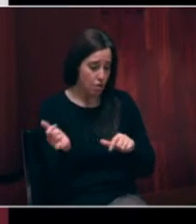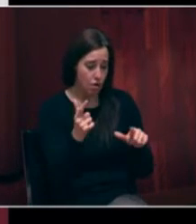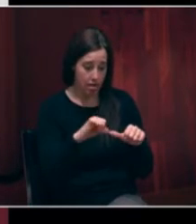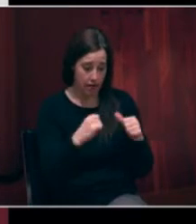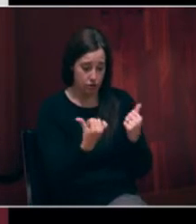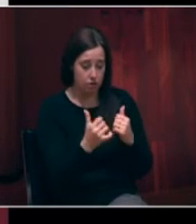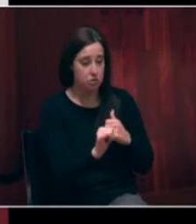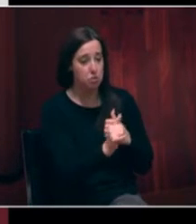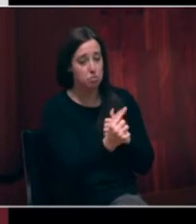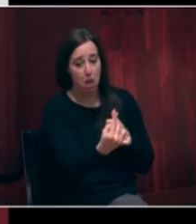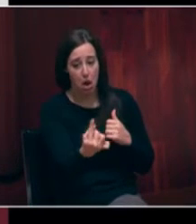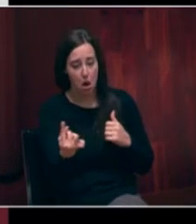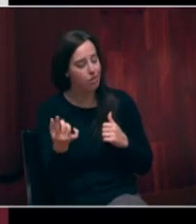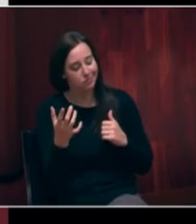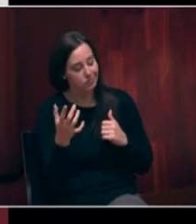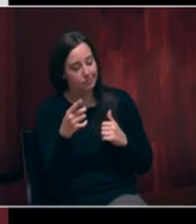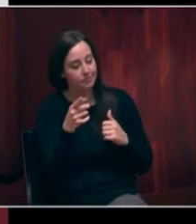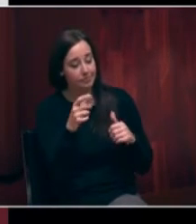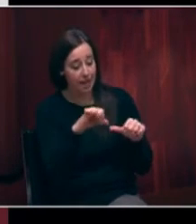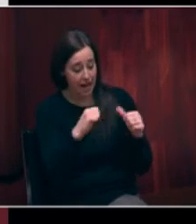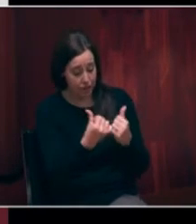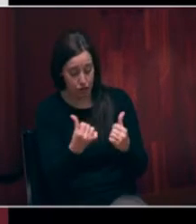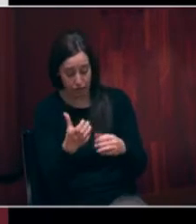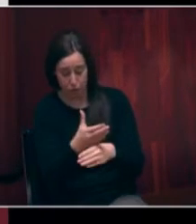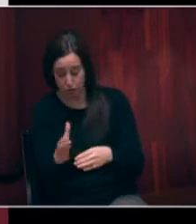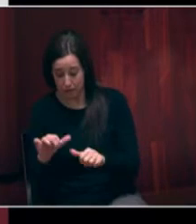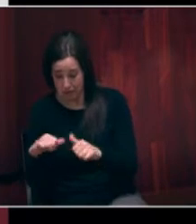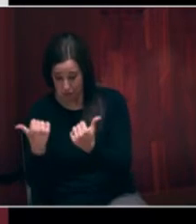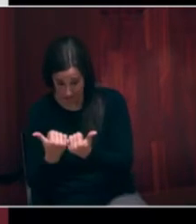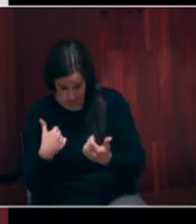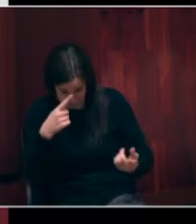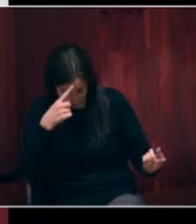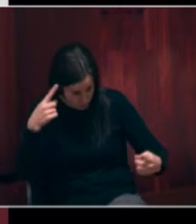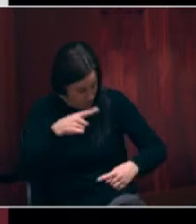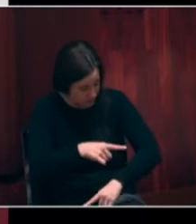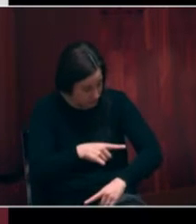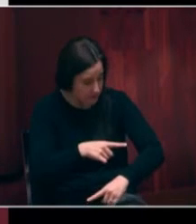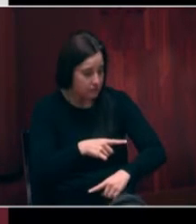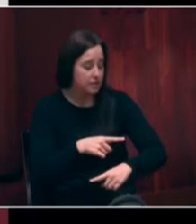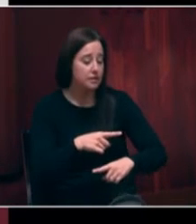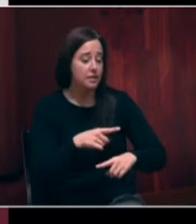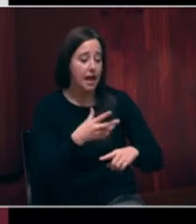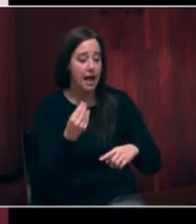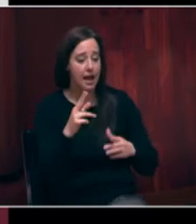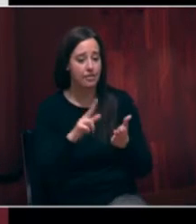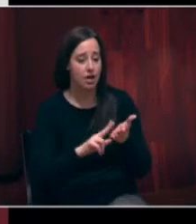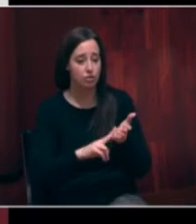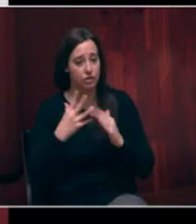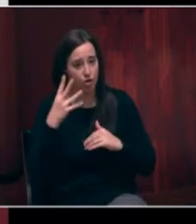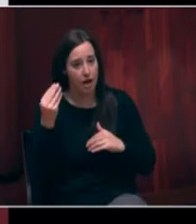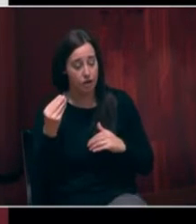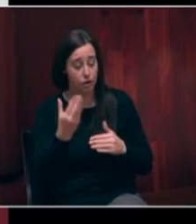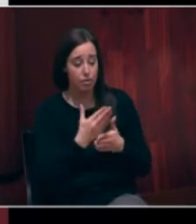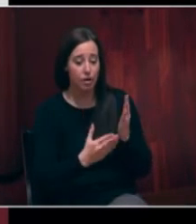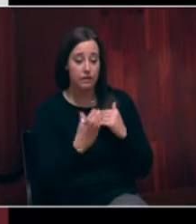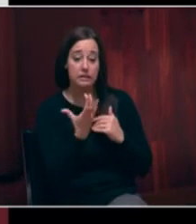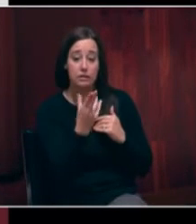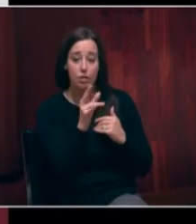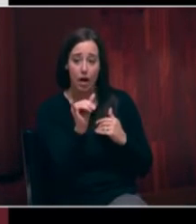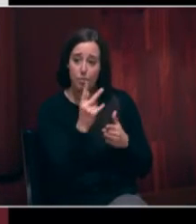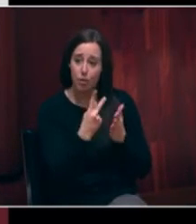into agreements with other agencies to fulfill certain mission and functions for you, and also you contract out. Part of the CUI program will be